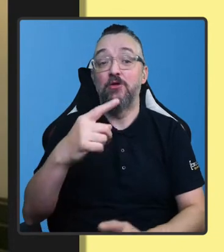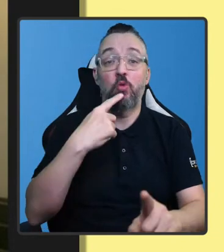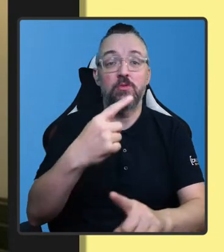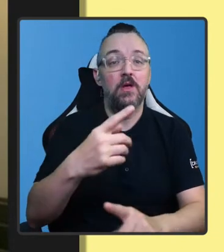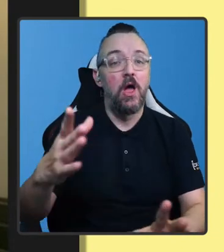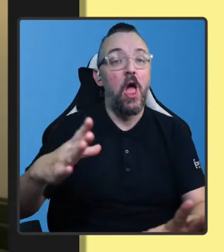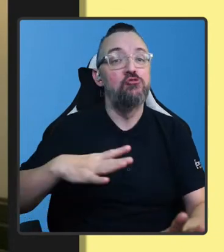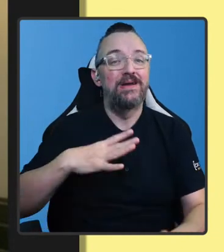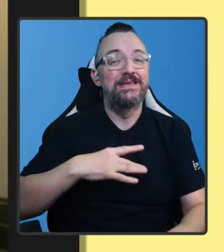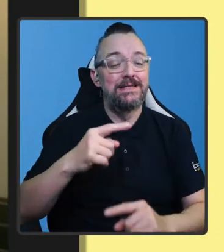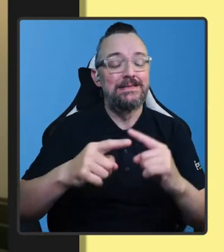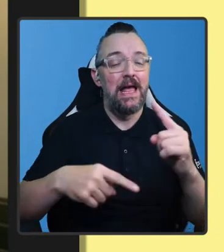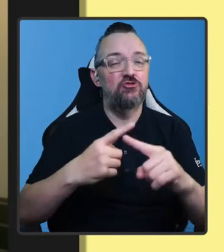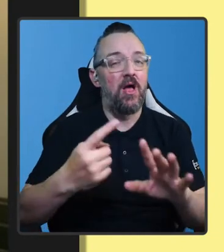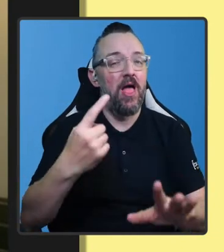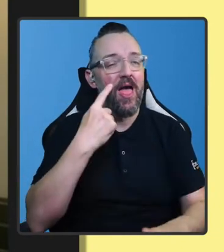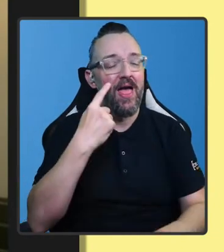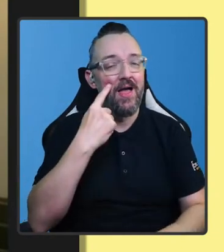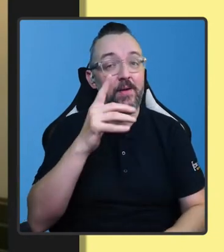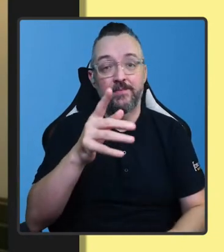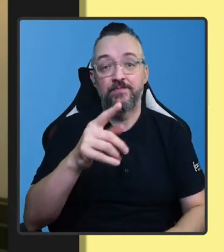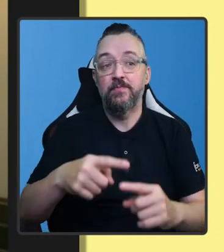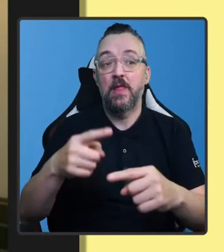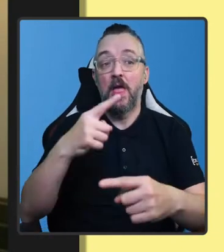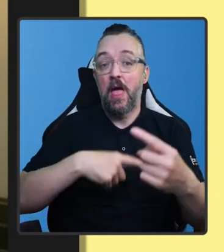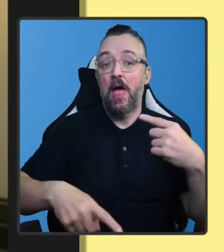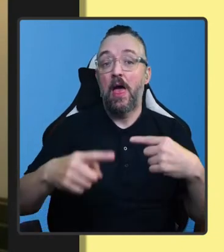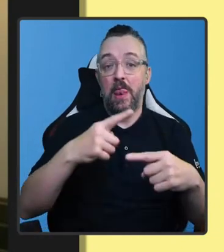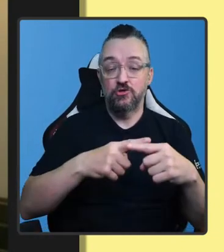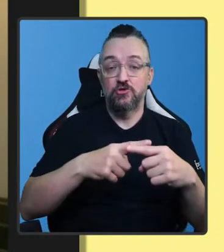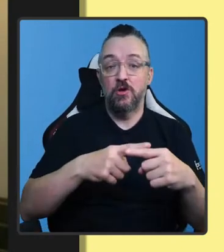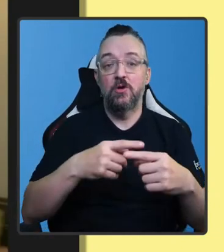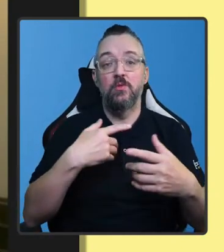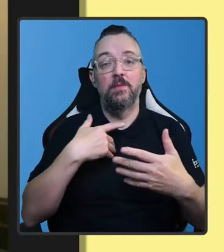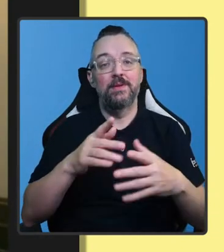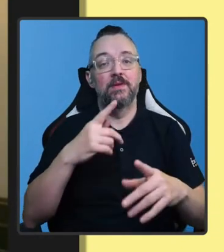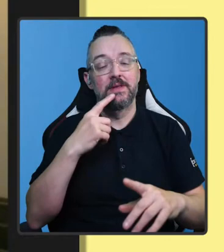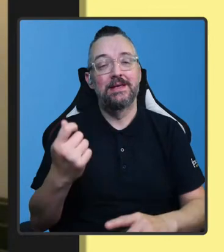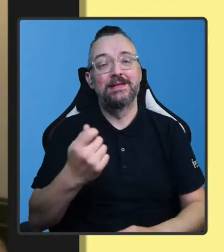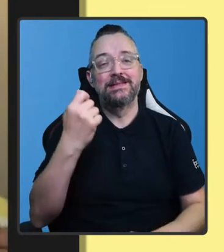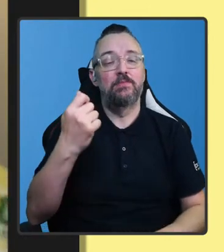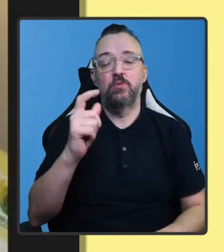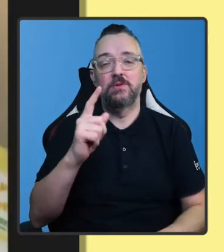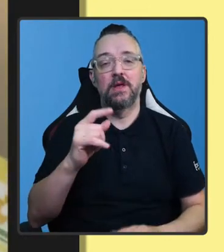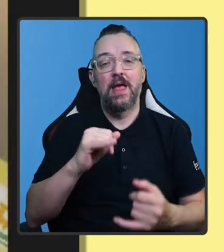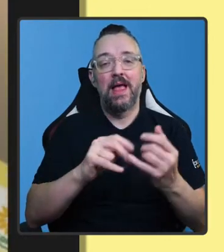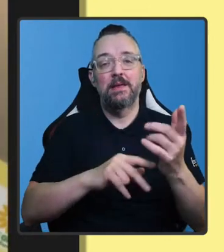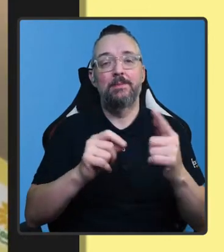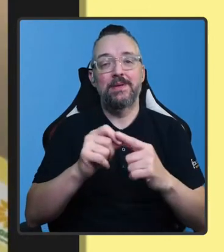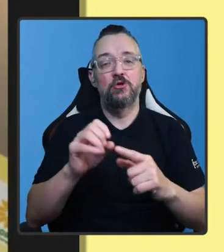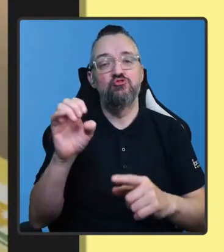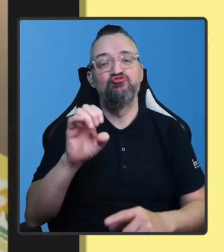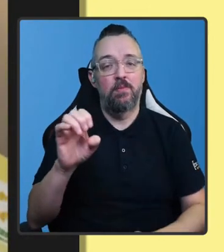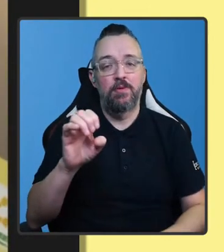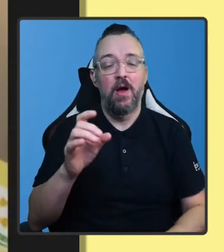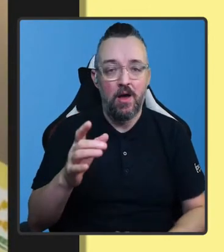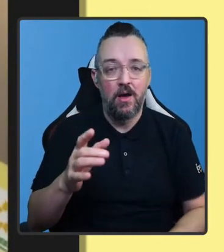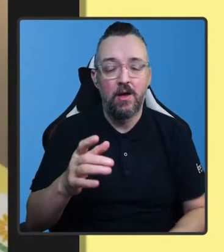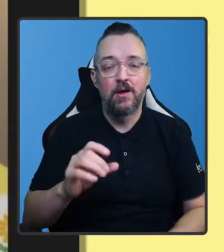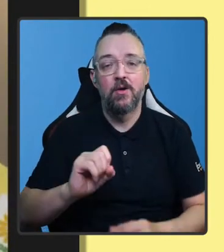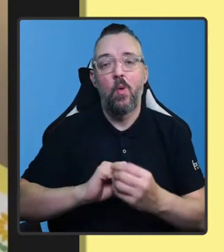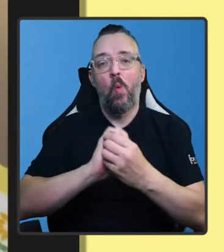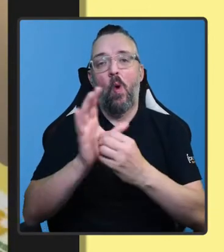in case. Last year, we produced a leaflet to celebrate the SNP in Europe. COVID stopped and